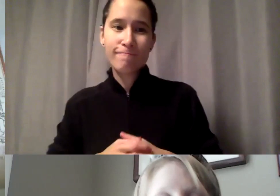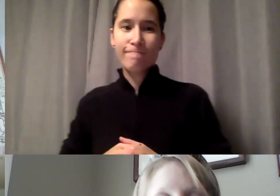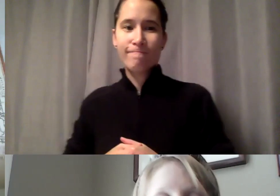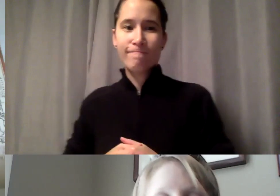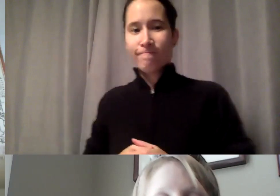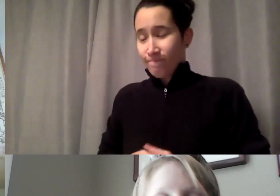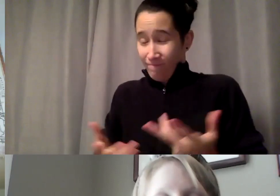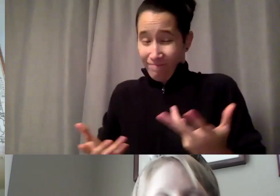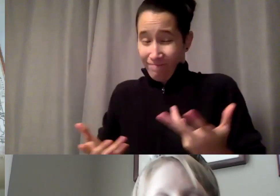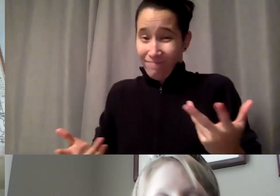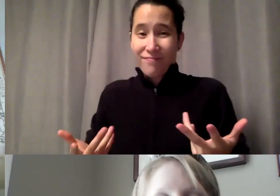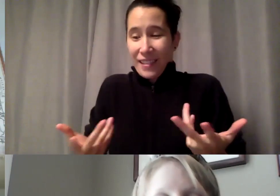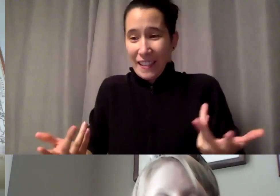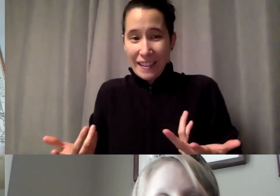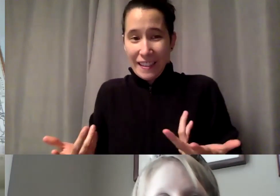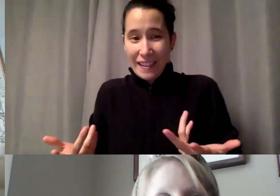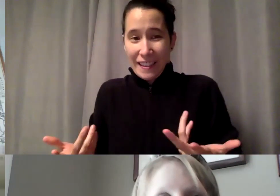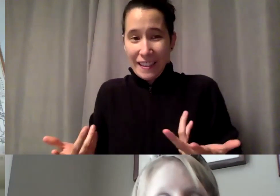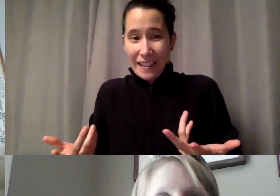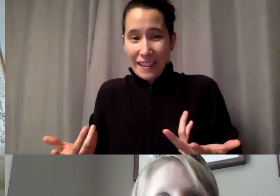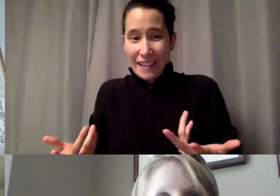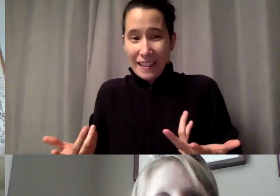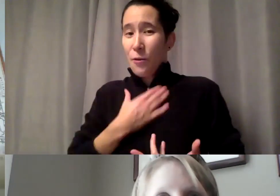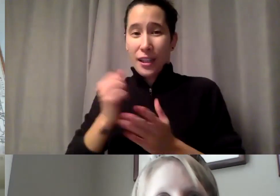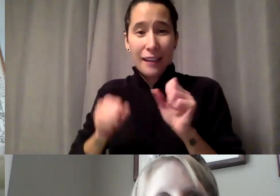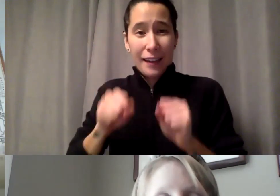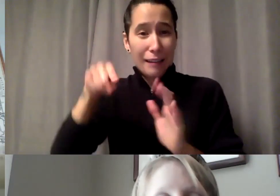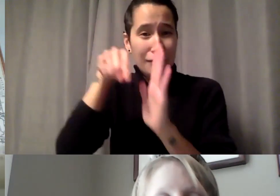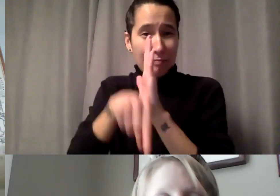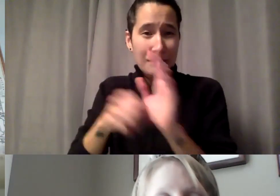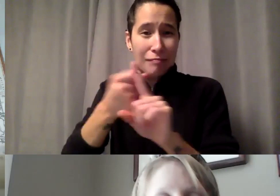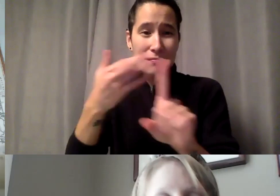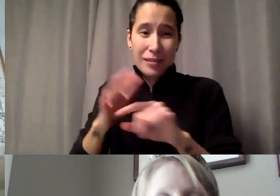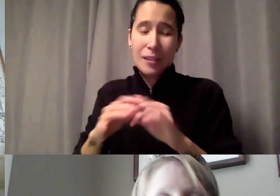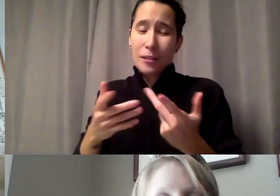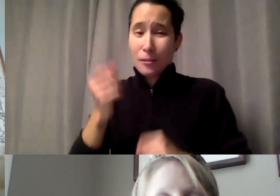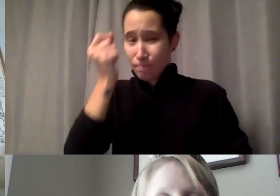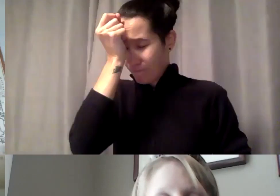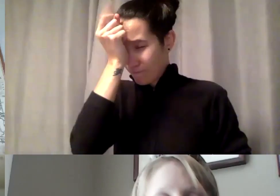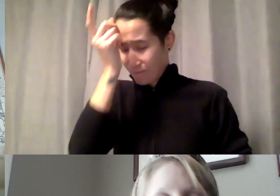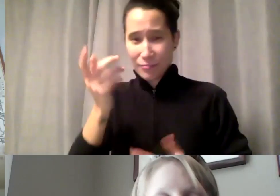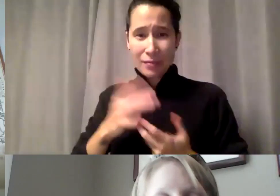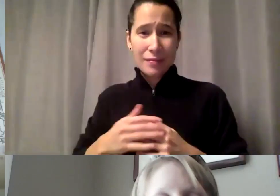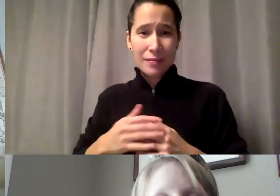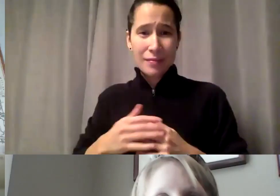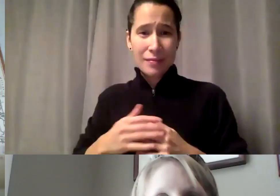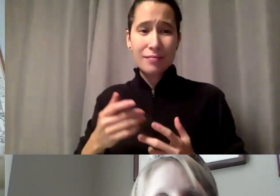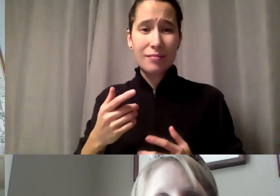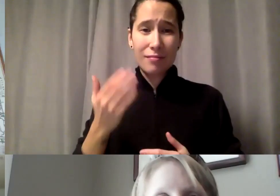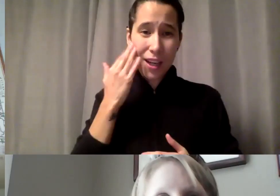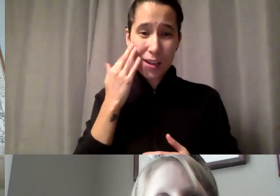I would love to go into a lot of detail about this one, but because I sympathize with the situation, and I feel for those people